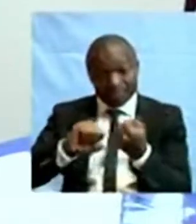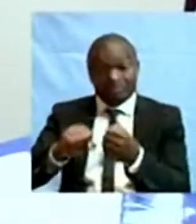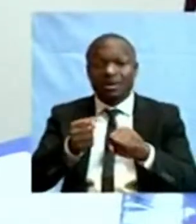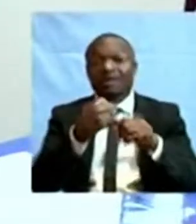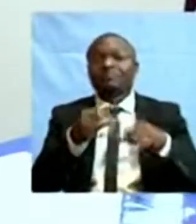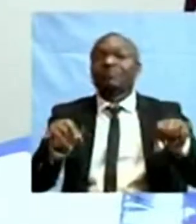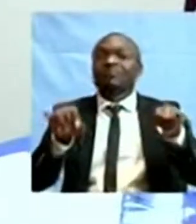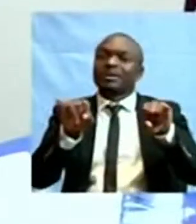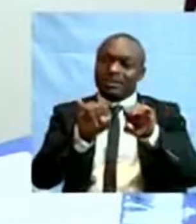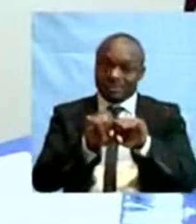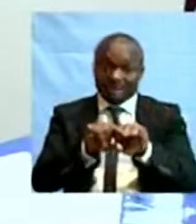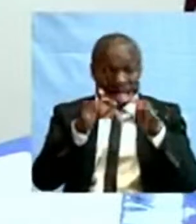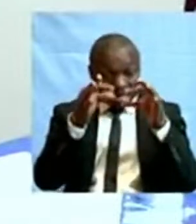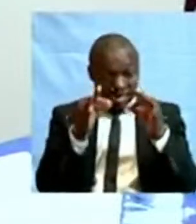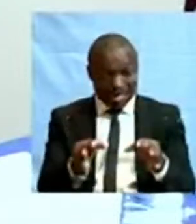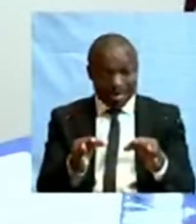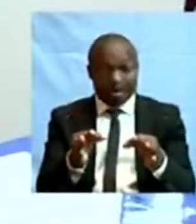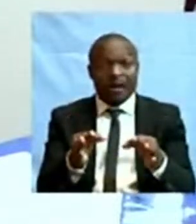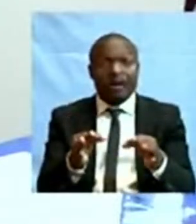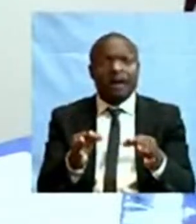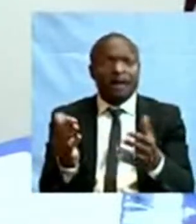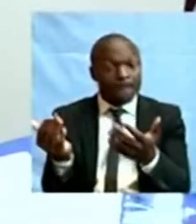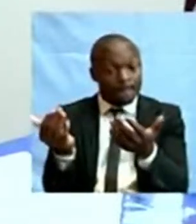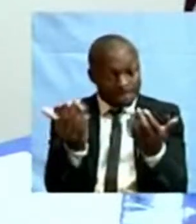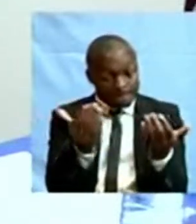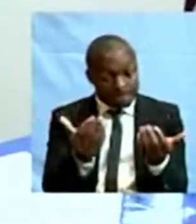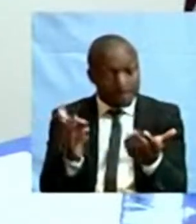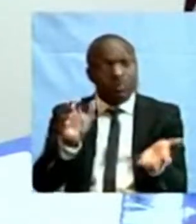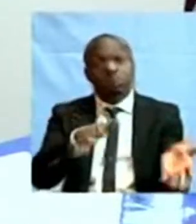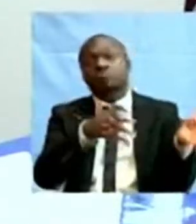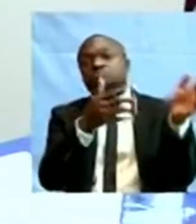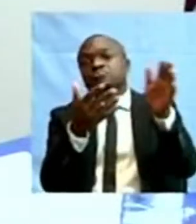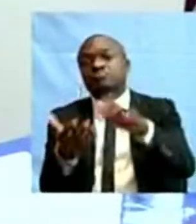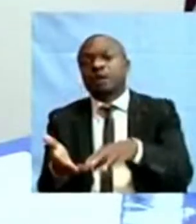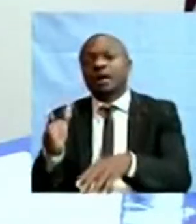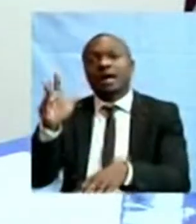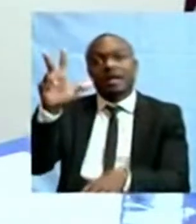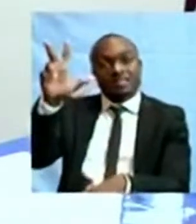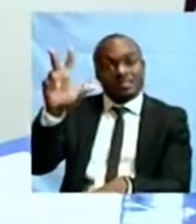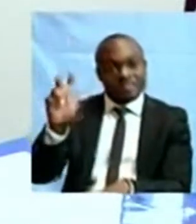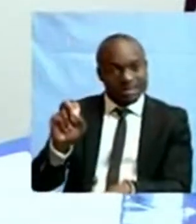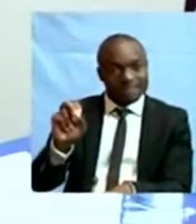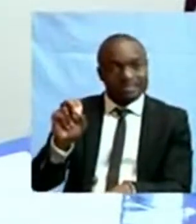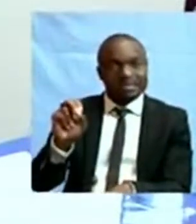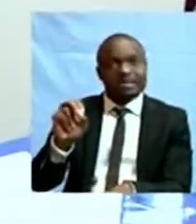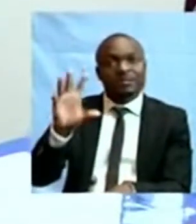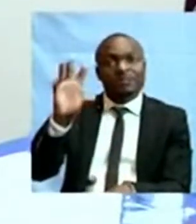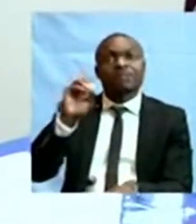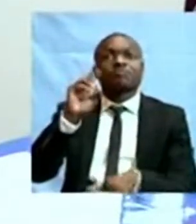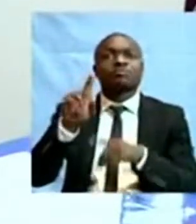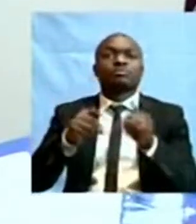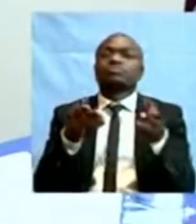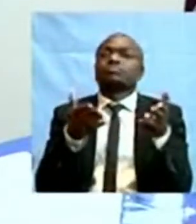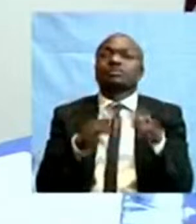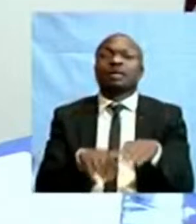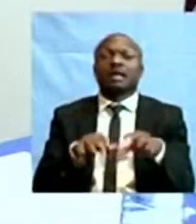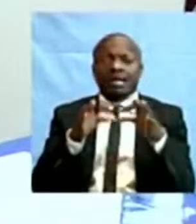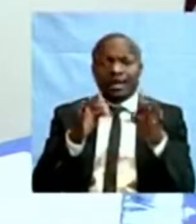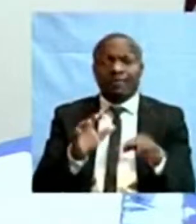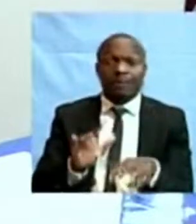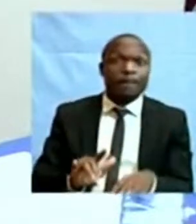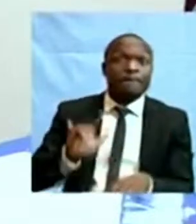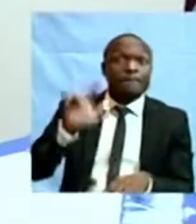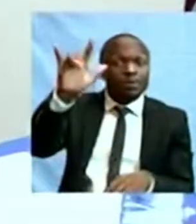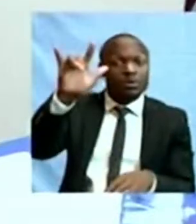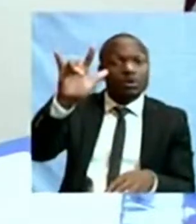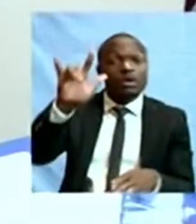paramount importance. If a bus overturns, you're carrying 30, 50 people, you lose that much. If an aircraft